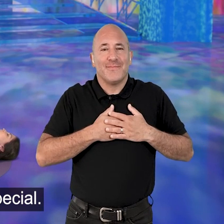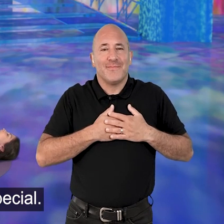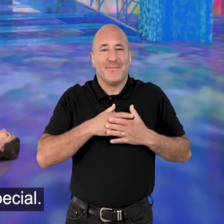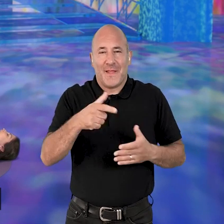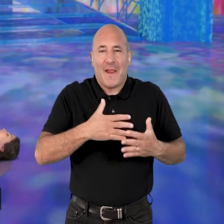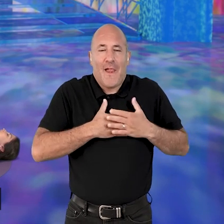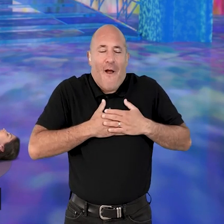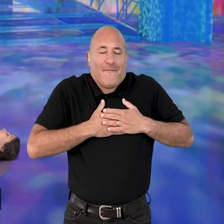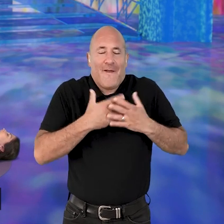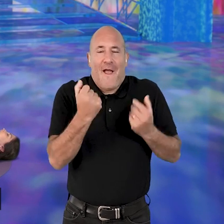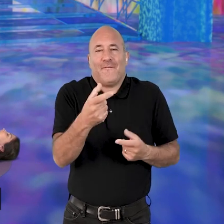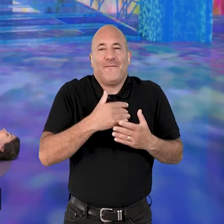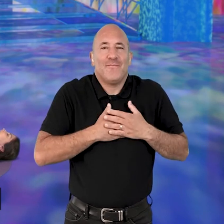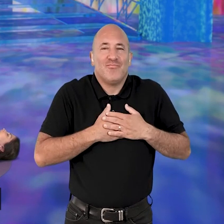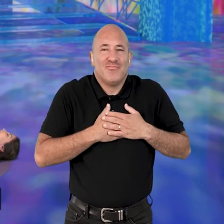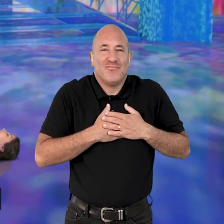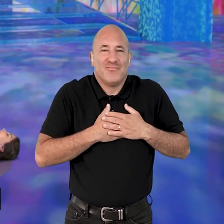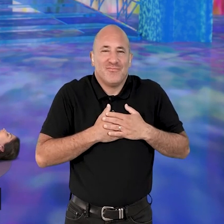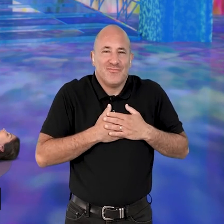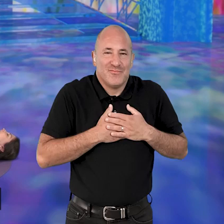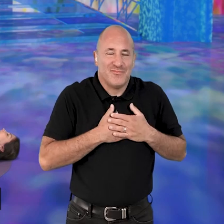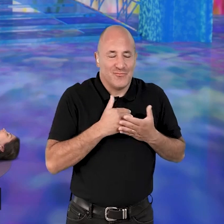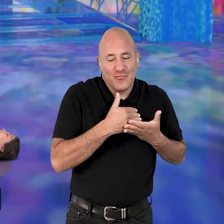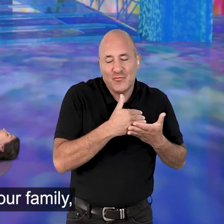With all that love inside,